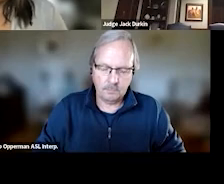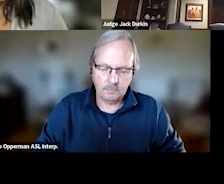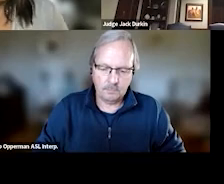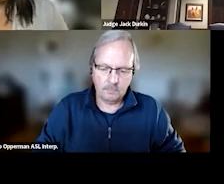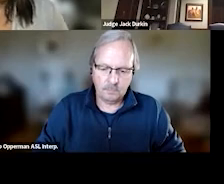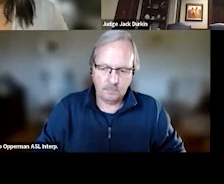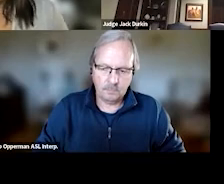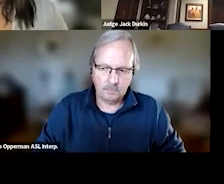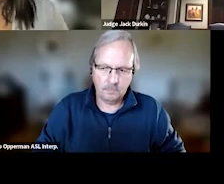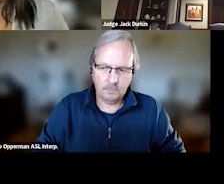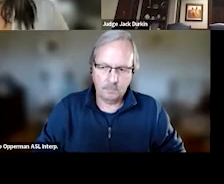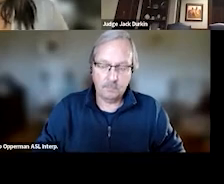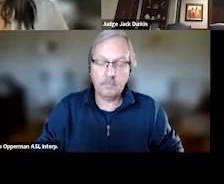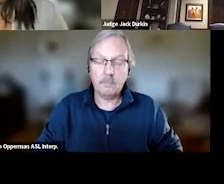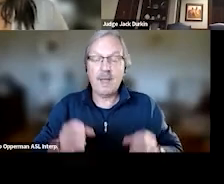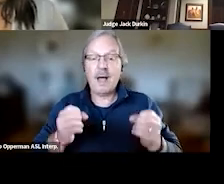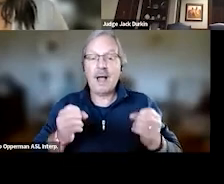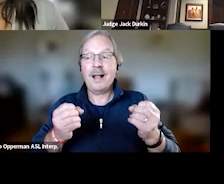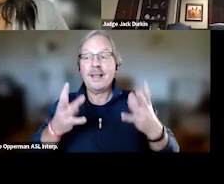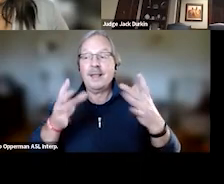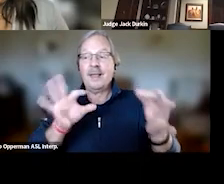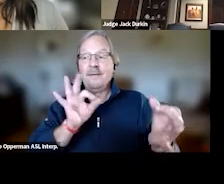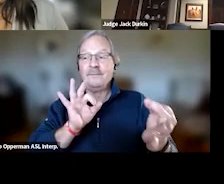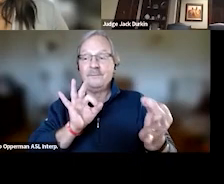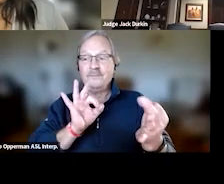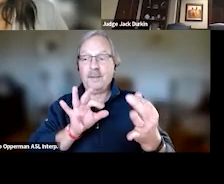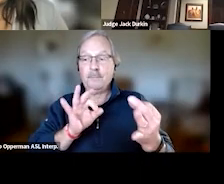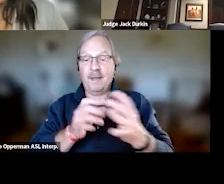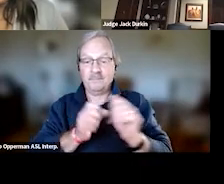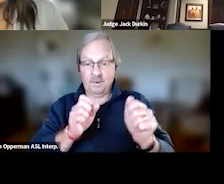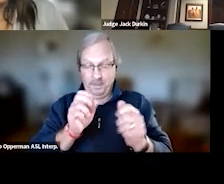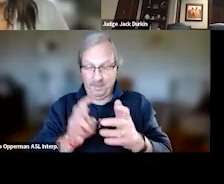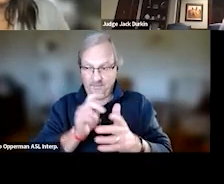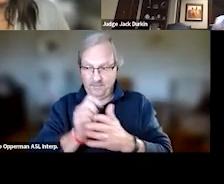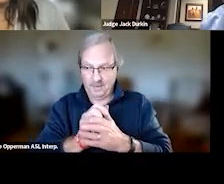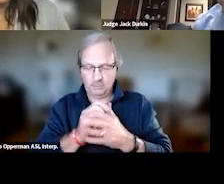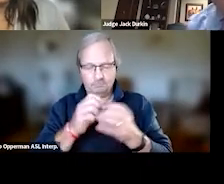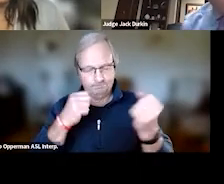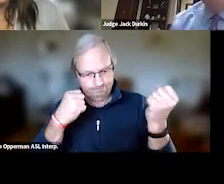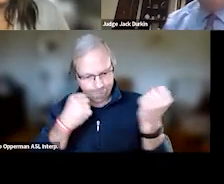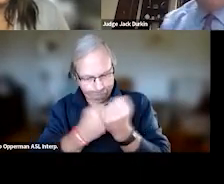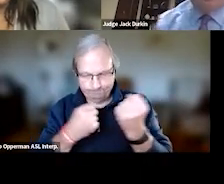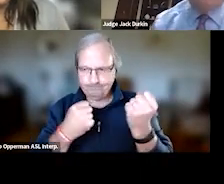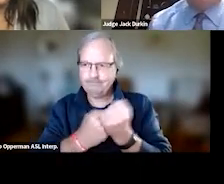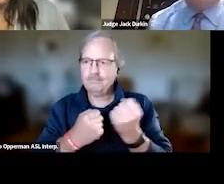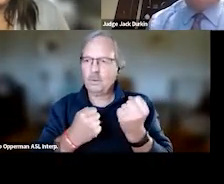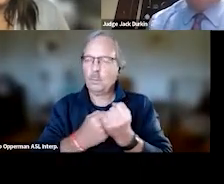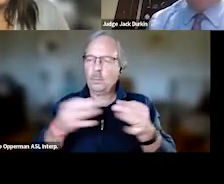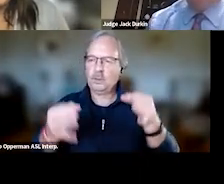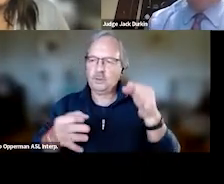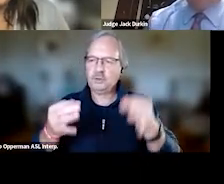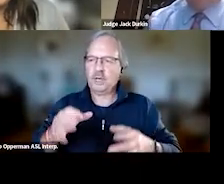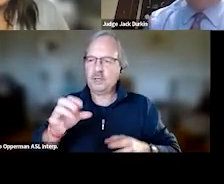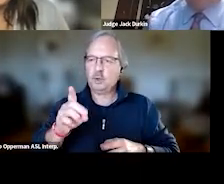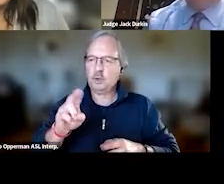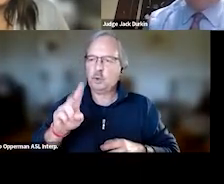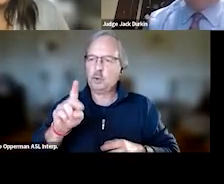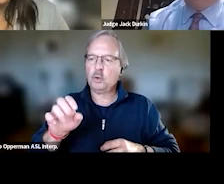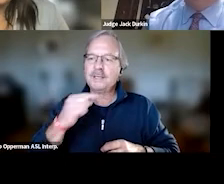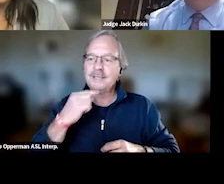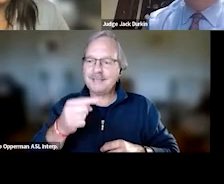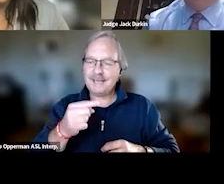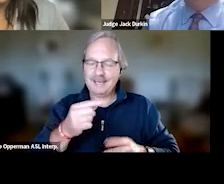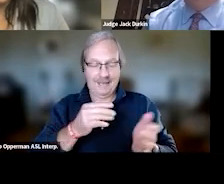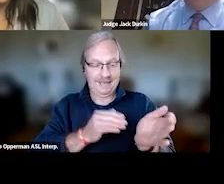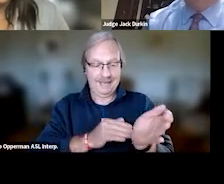Well, a lot of that feedback from the video, you know, reinforces what Judge Durkin had spoke about and what Dr. Troxler